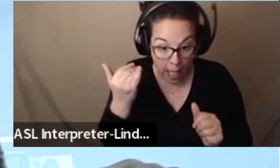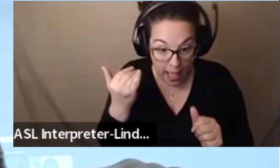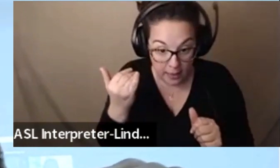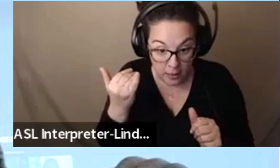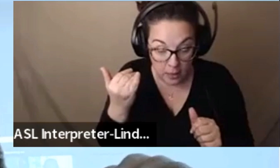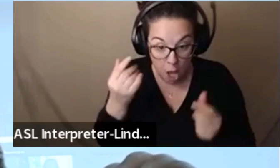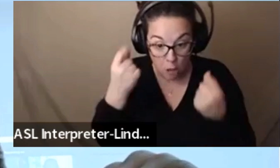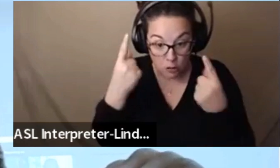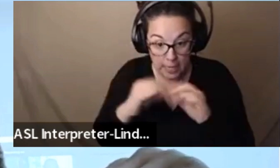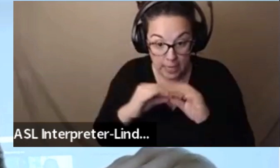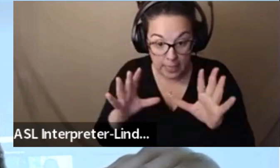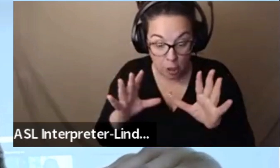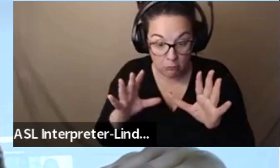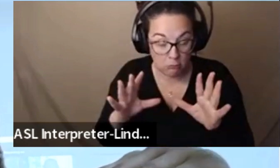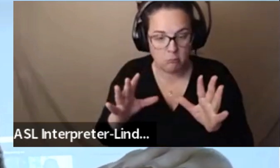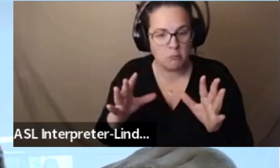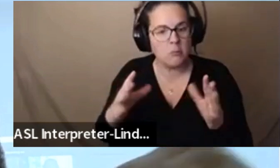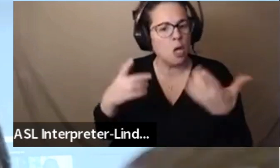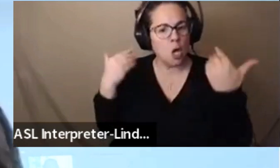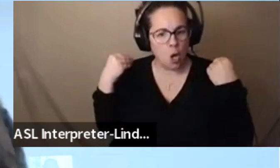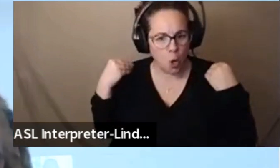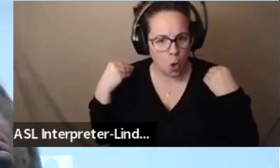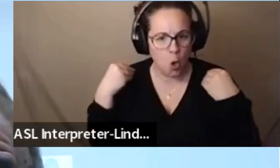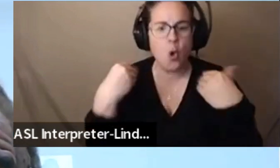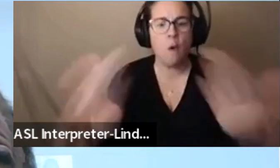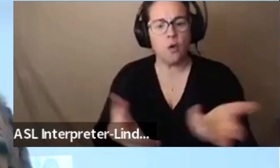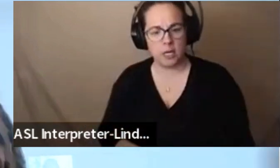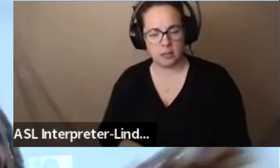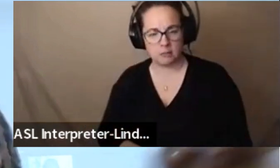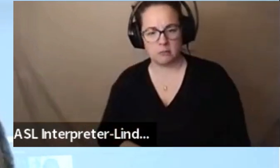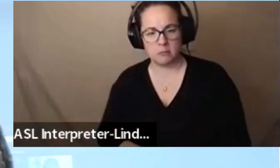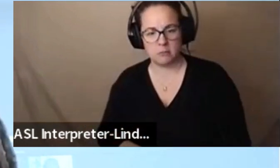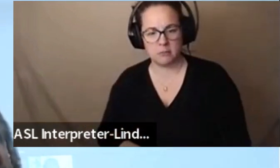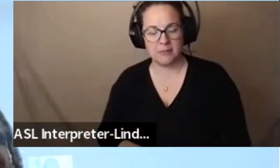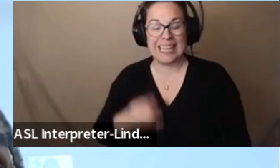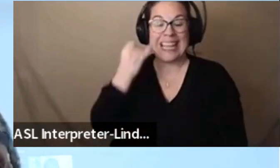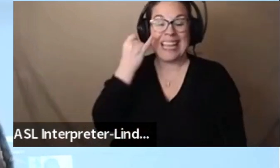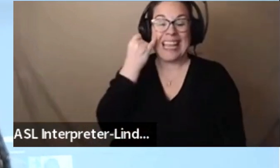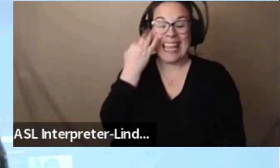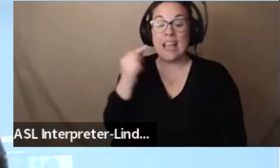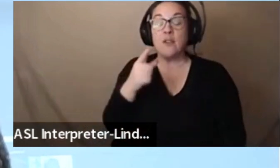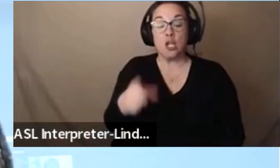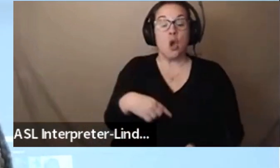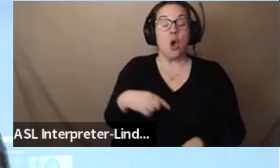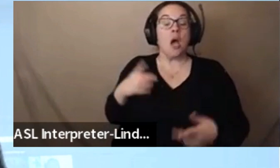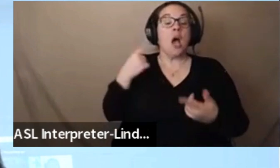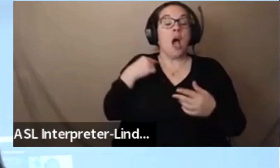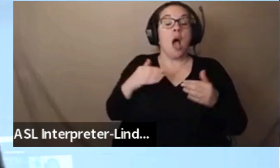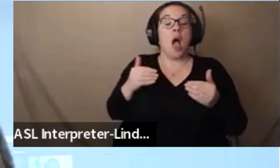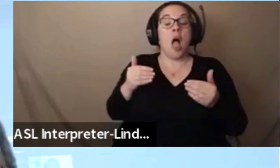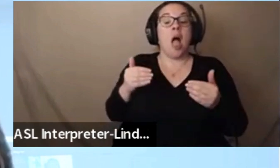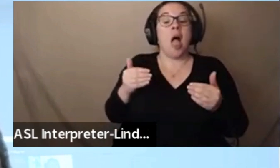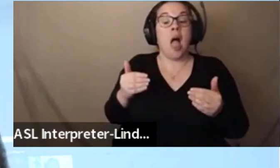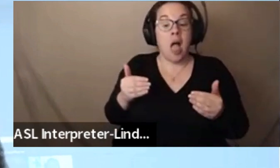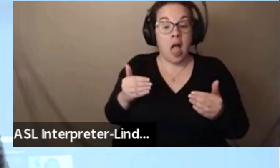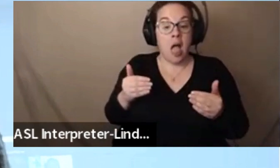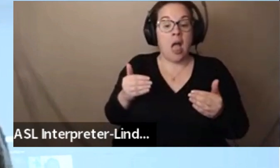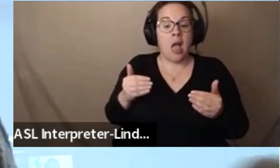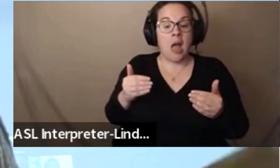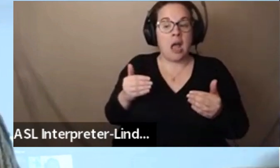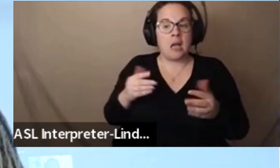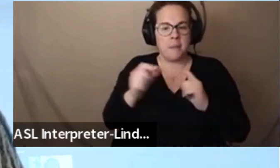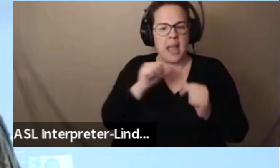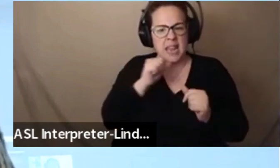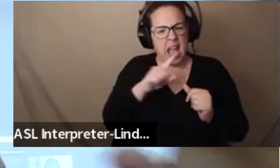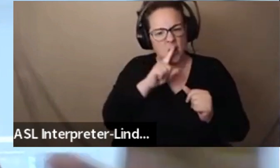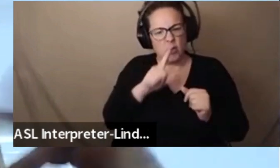And then go for it. Understand why you're doing it, then go for it. It's when people go halfway with things, they will